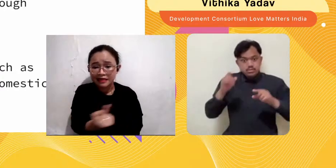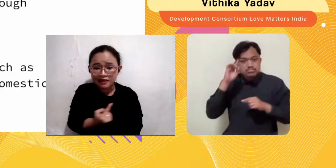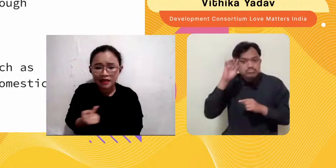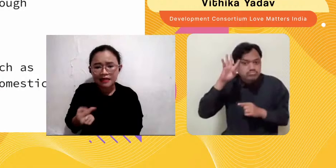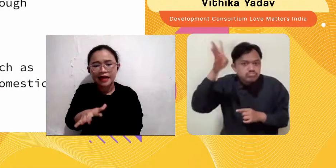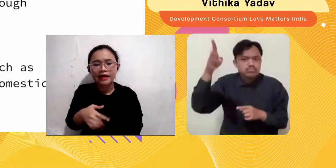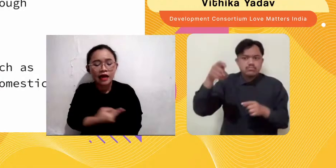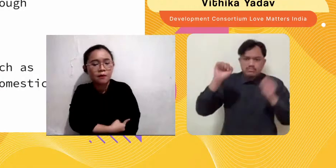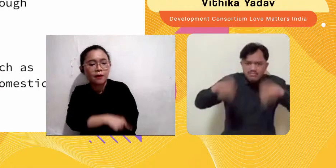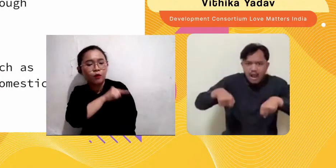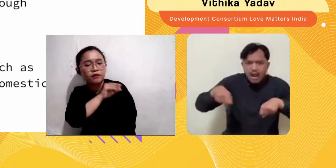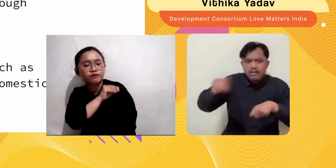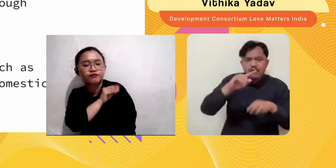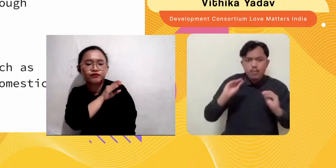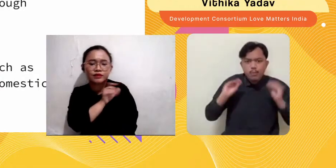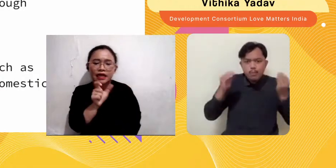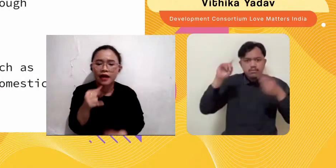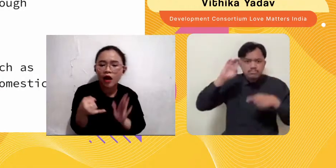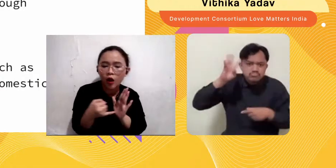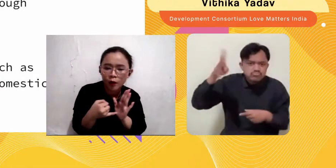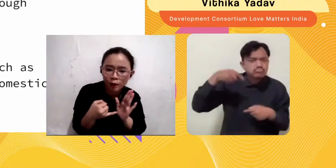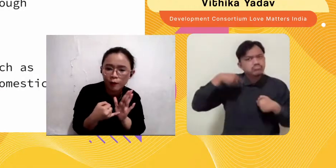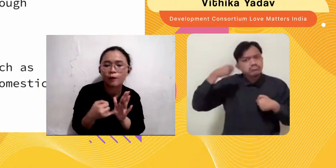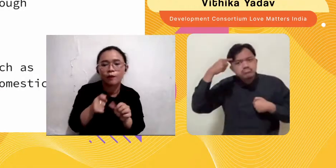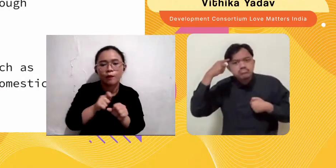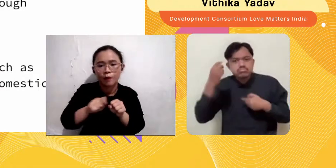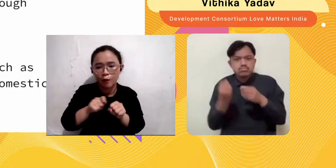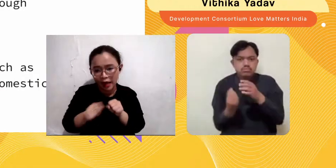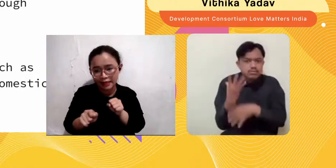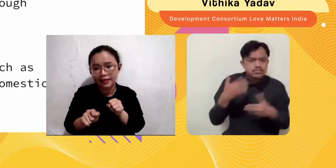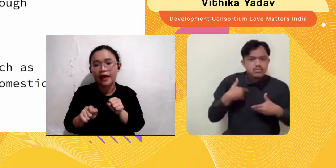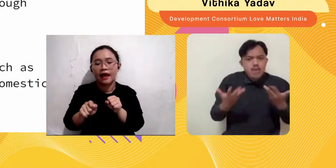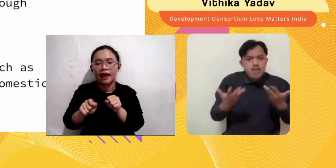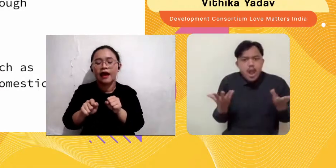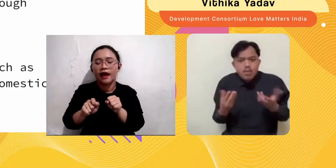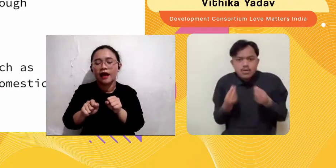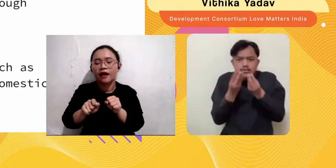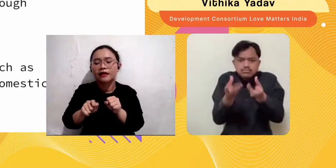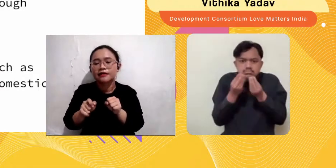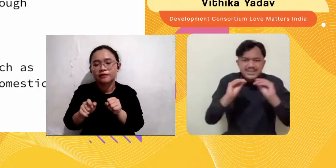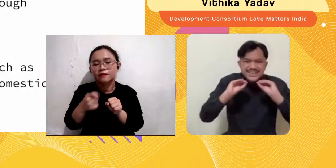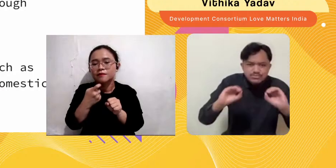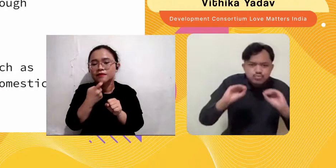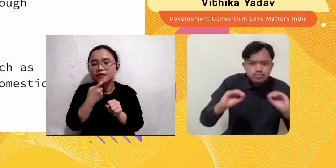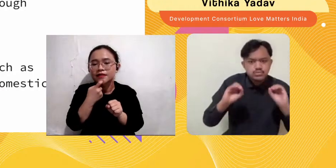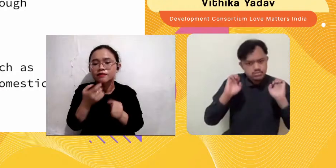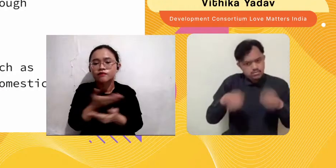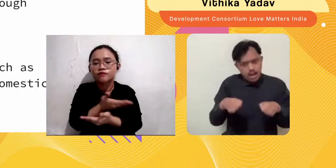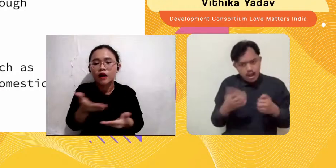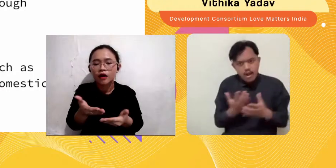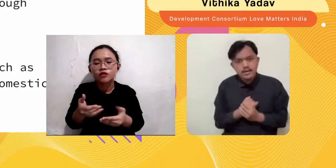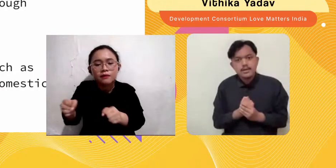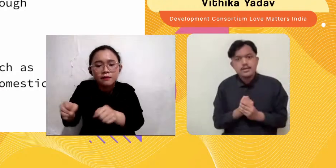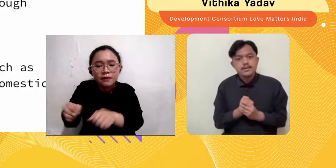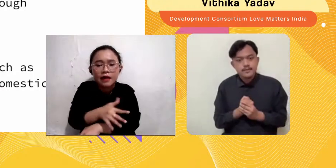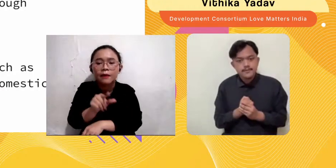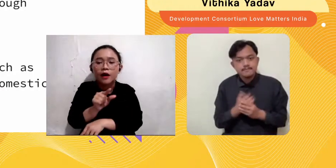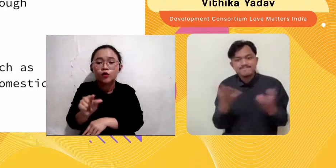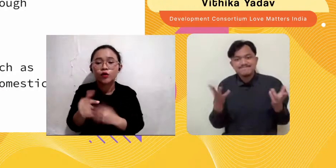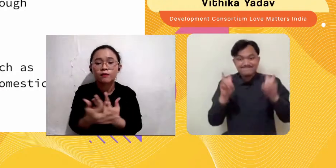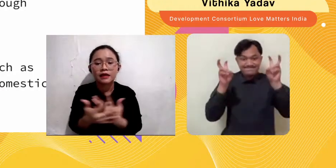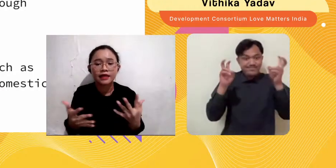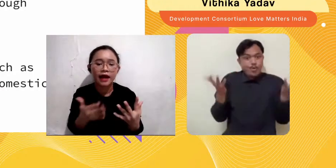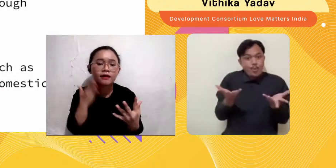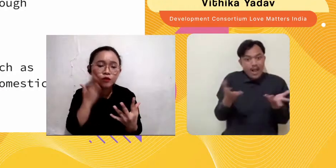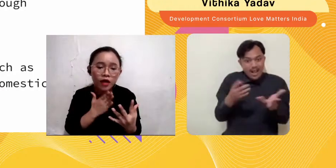and research, but they actually have had opportunities to produce their own content on issues that matter to them, and putting it